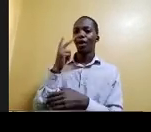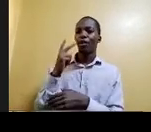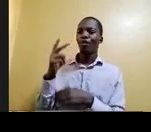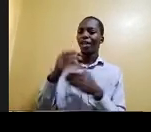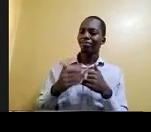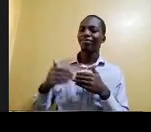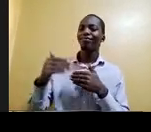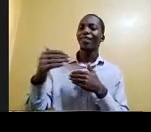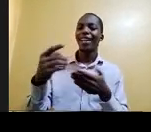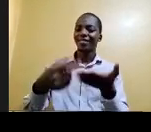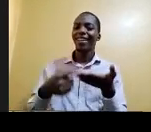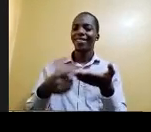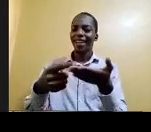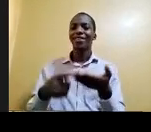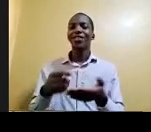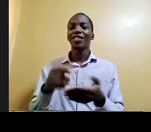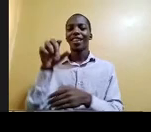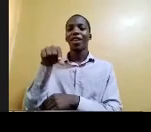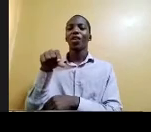discussion later in the Q&A session.